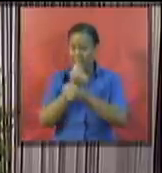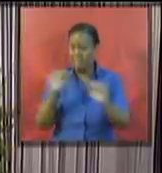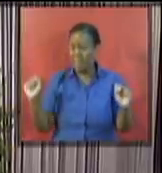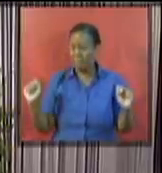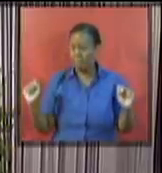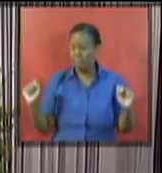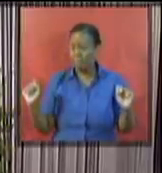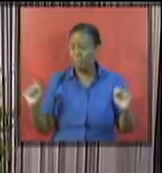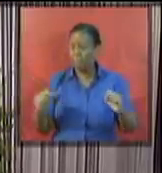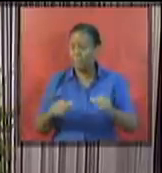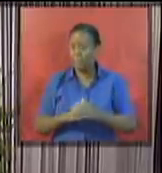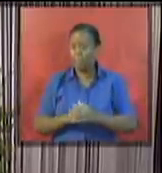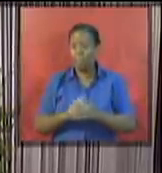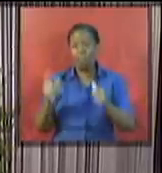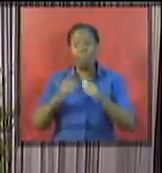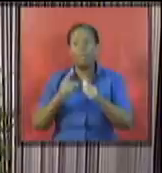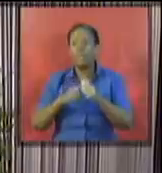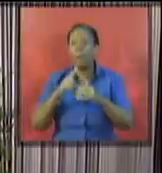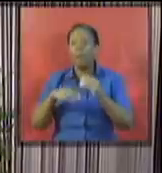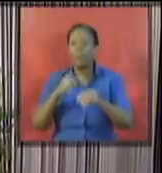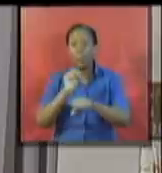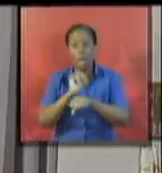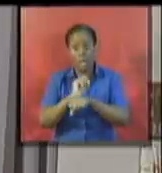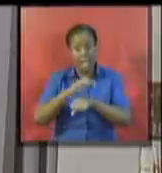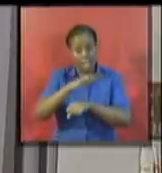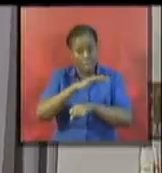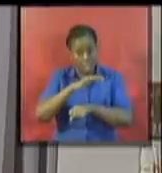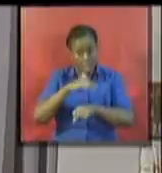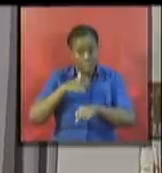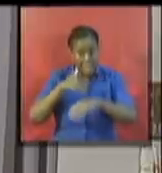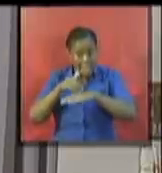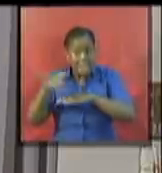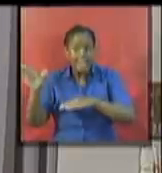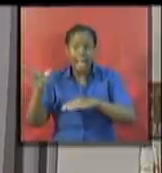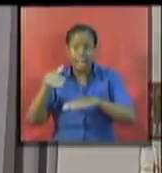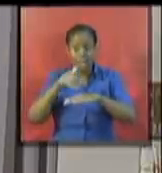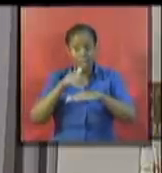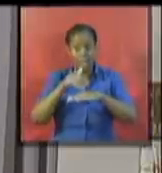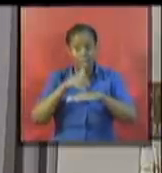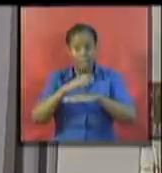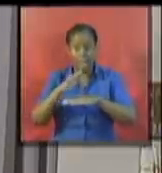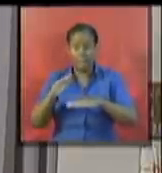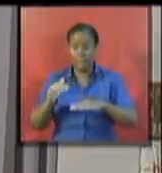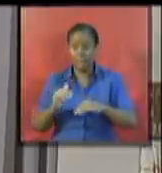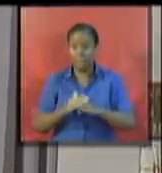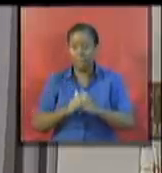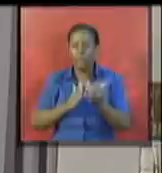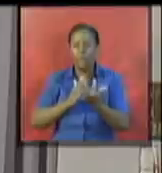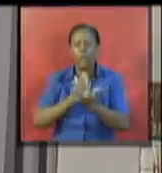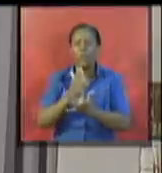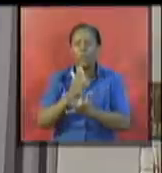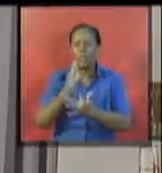about workplaces, we have sent out to the various chambers of commerce workplace protocols